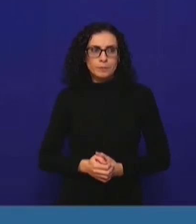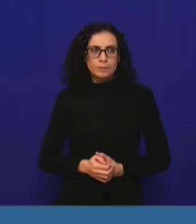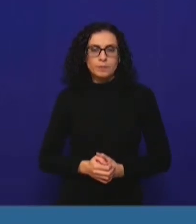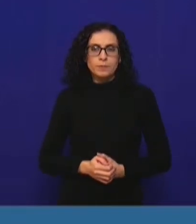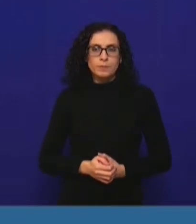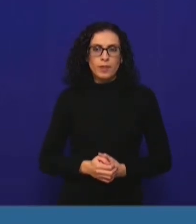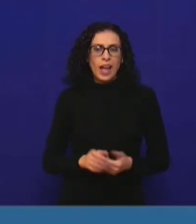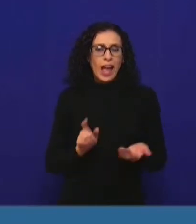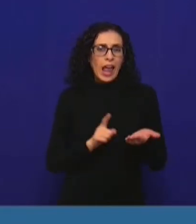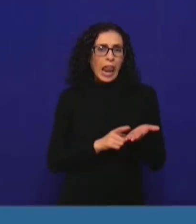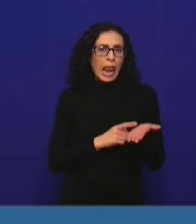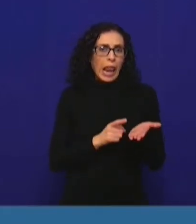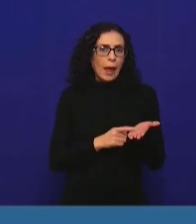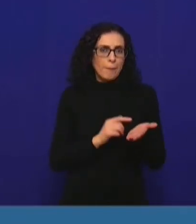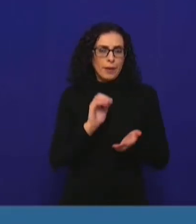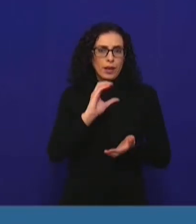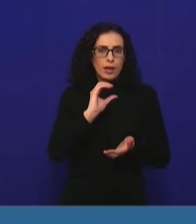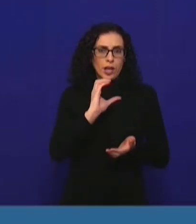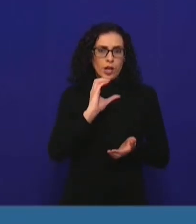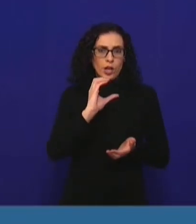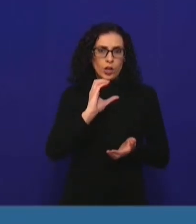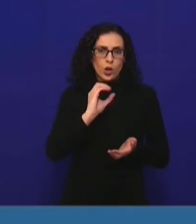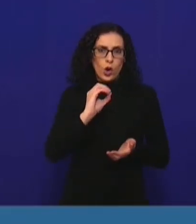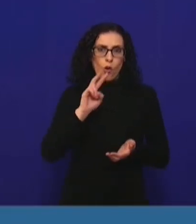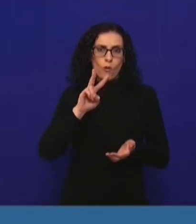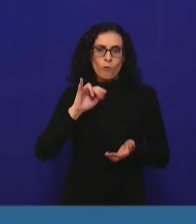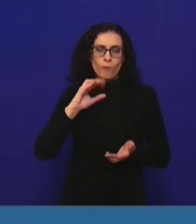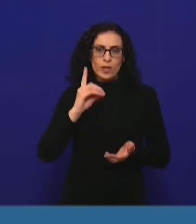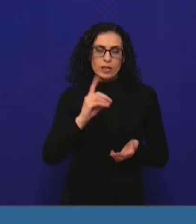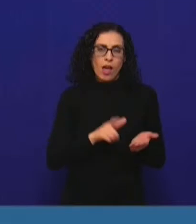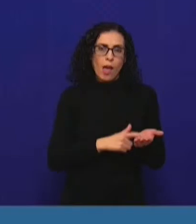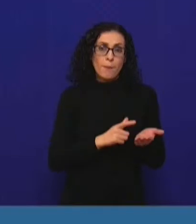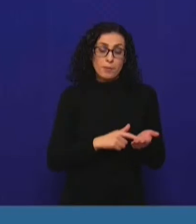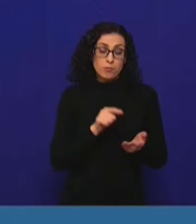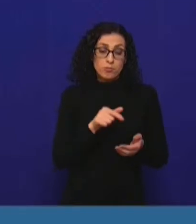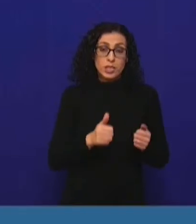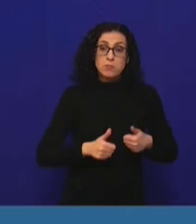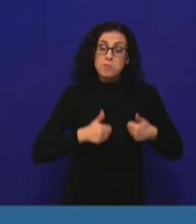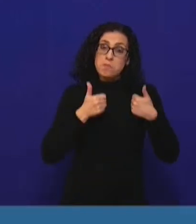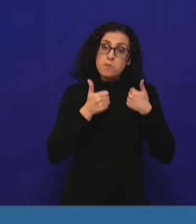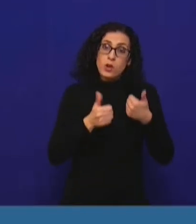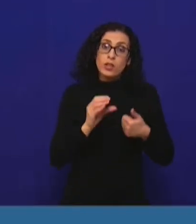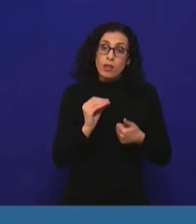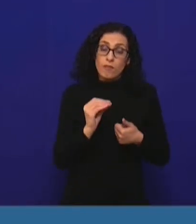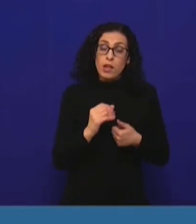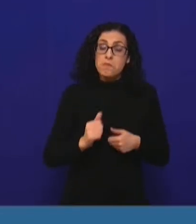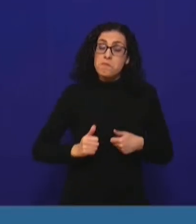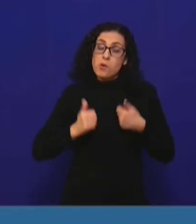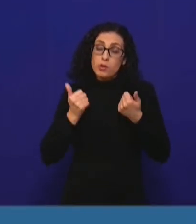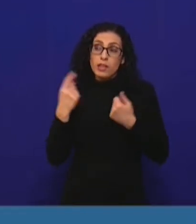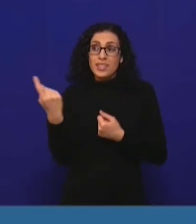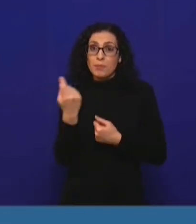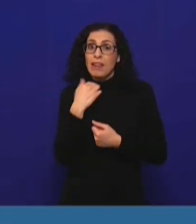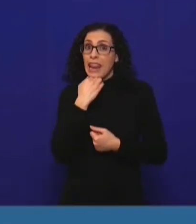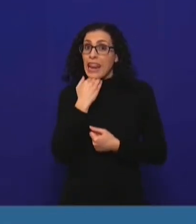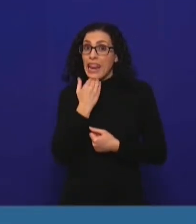Il-COVID Alert Malta contact tracing app għada importanti u minn ma download jaħiex nappellaw